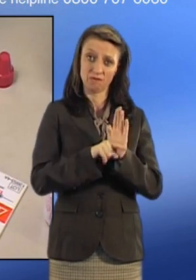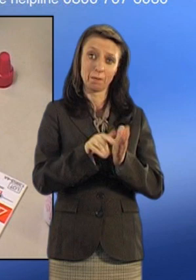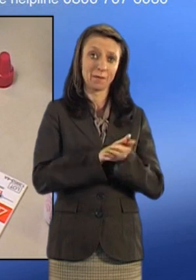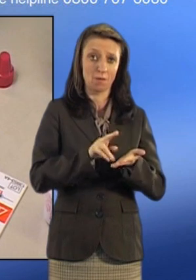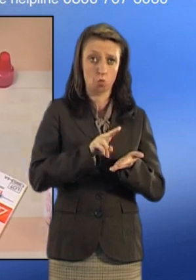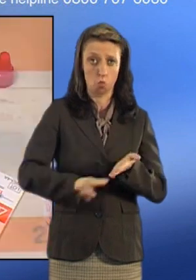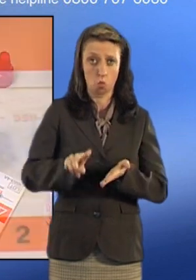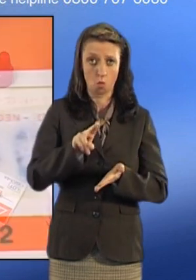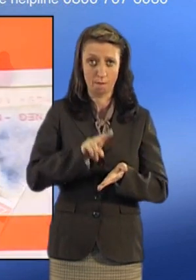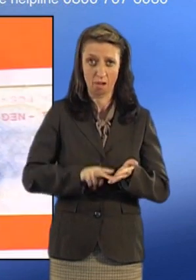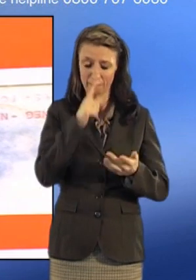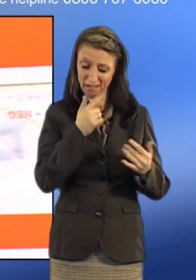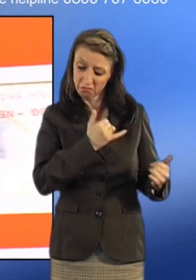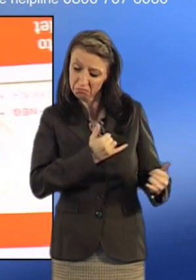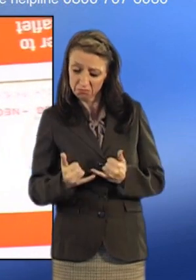squares;